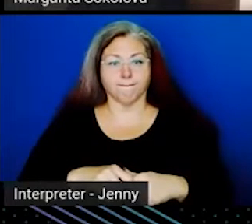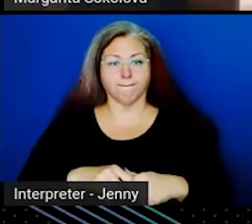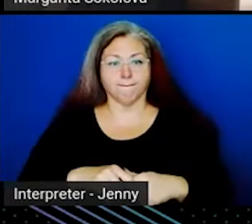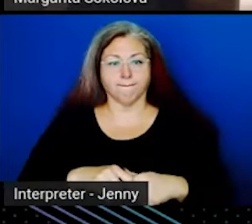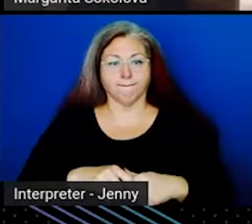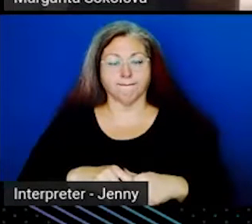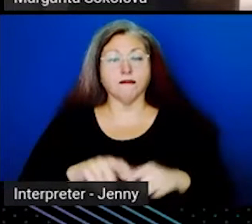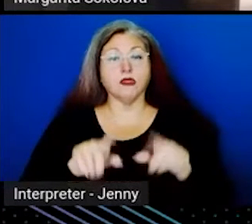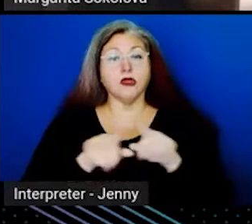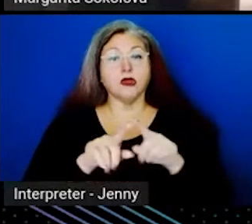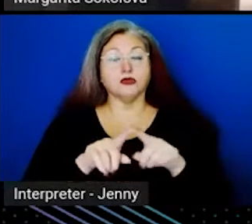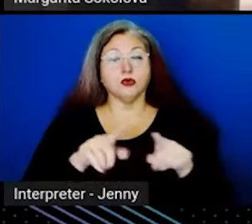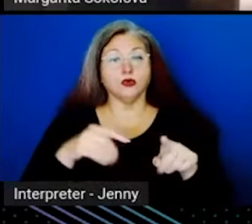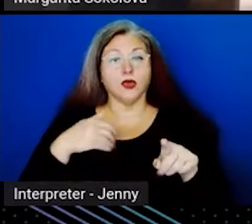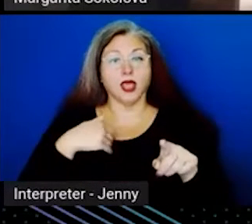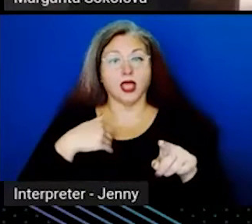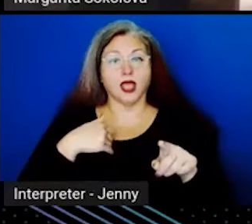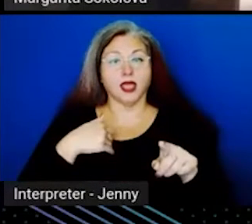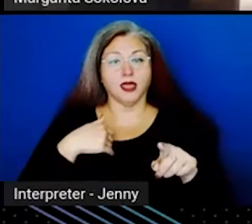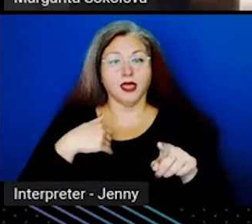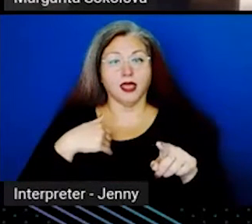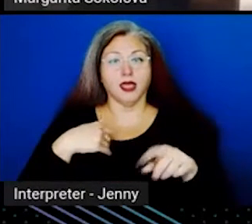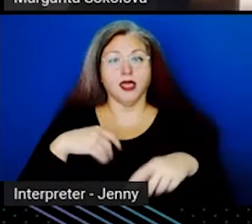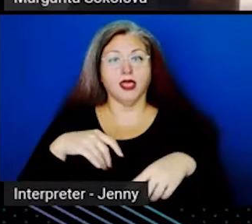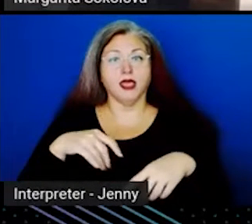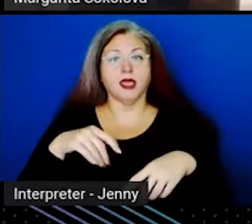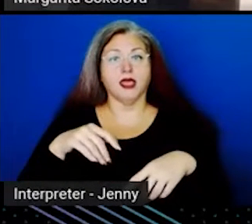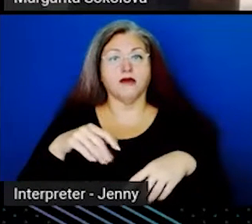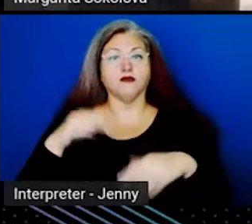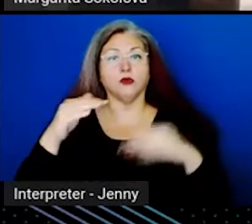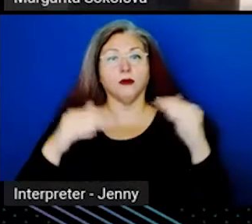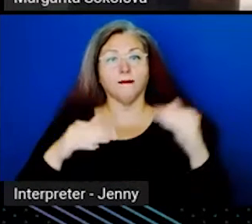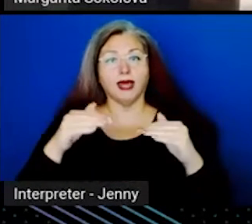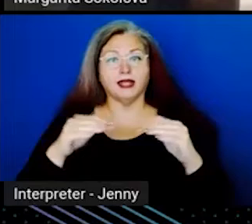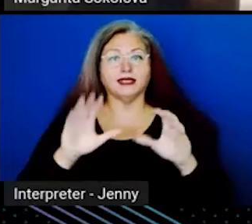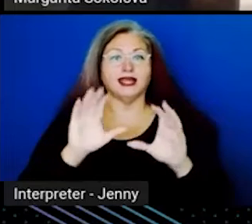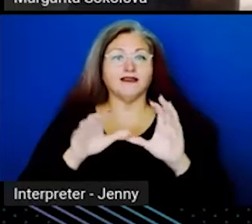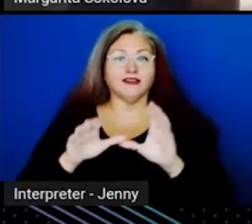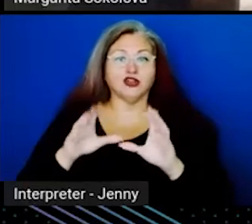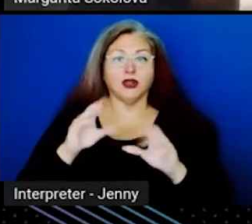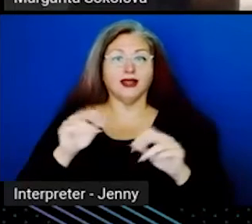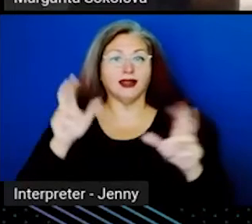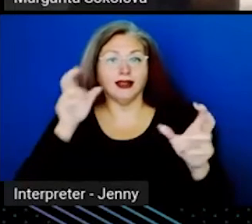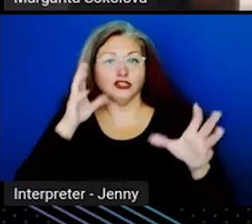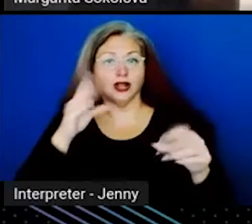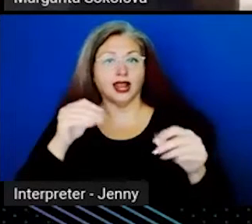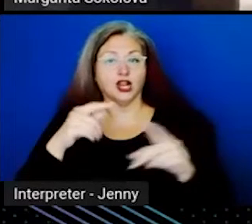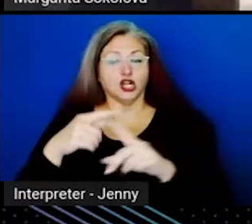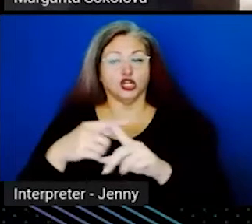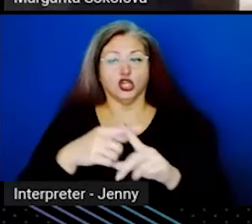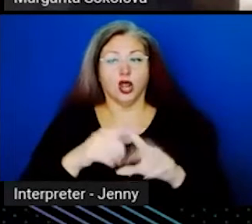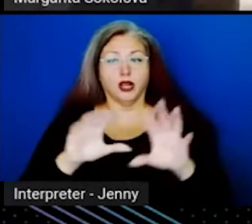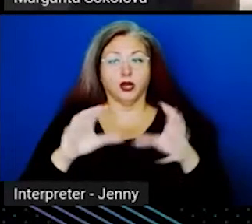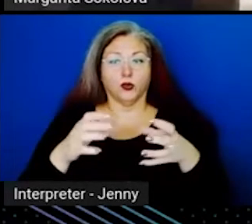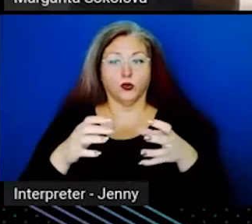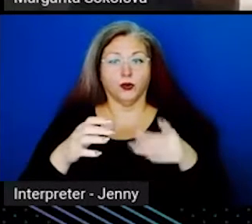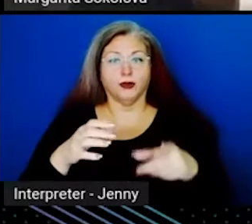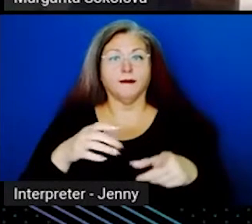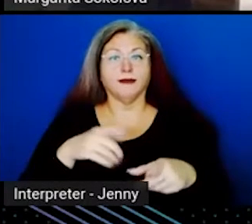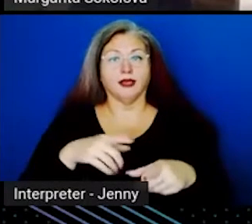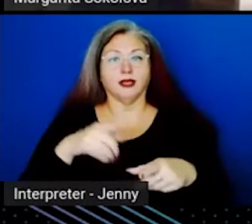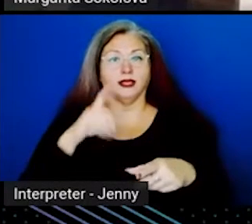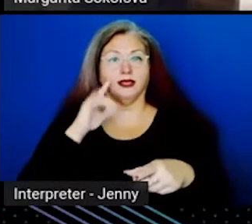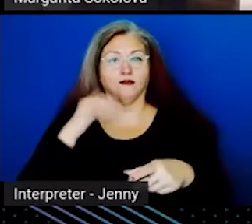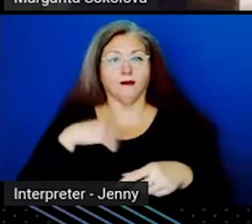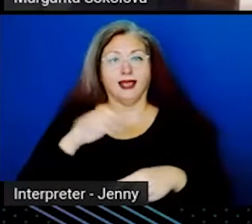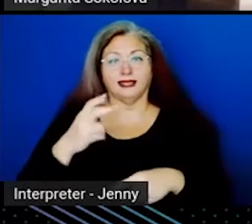I also have my load balancer configuration along with the listener and the target group that attaches my EC2 instance to the